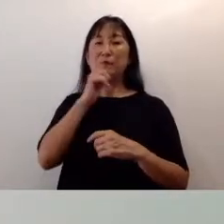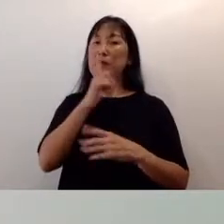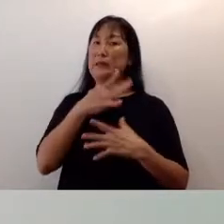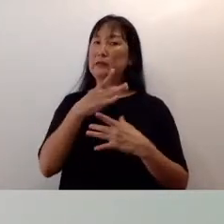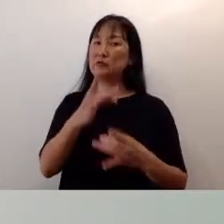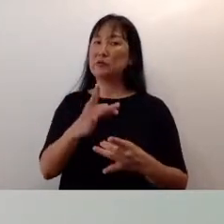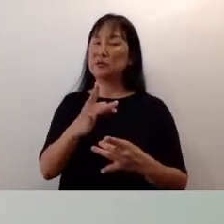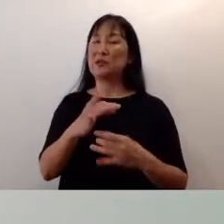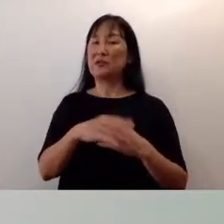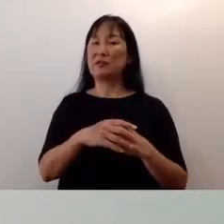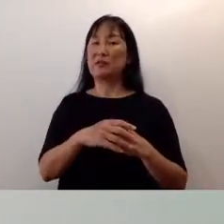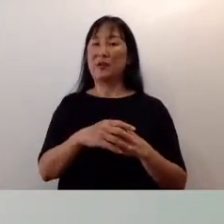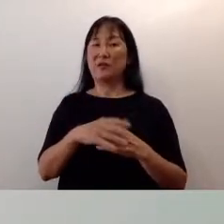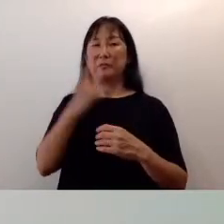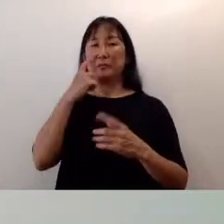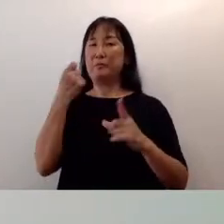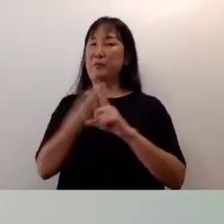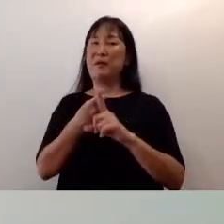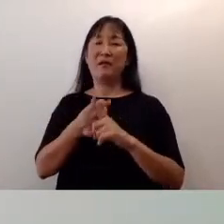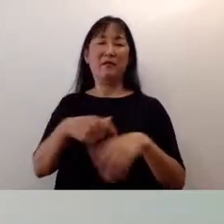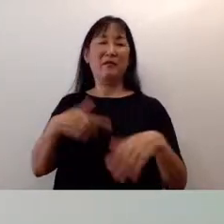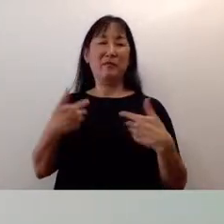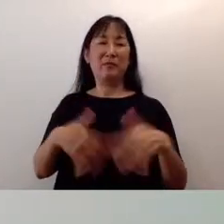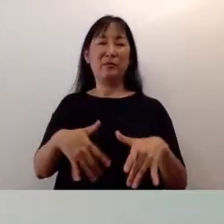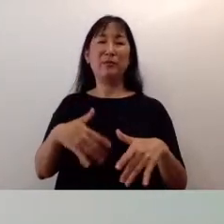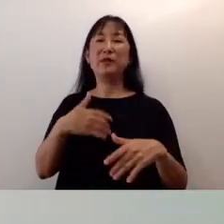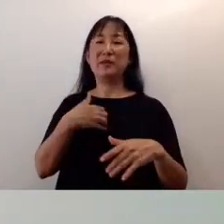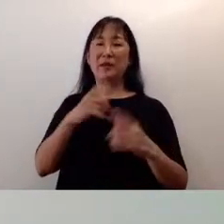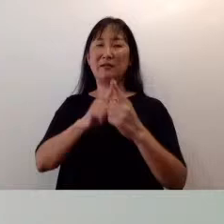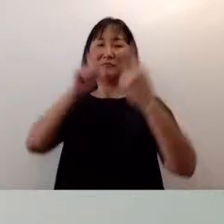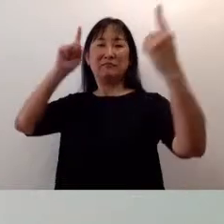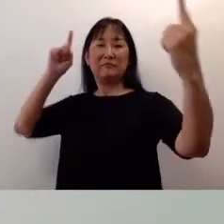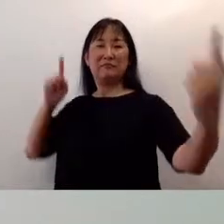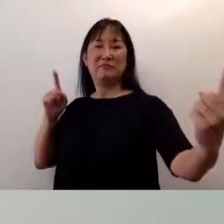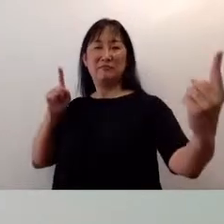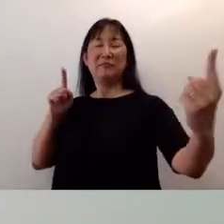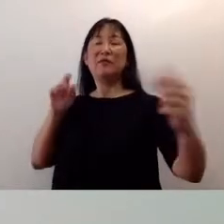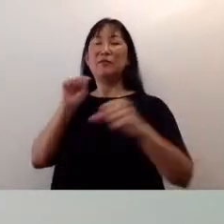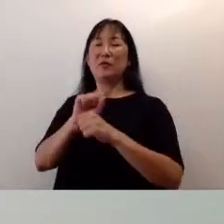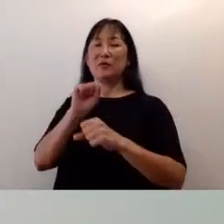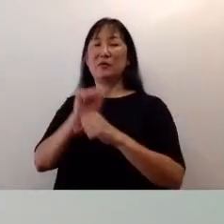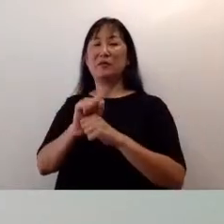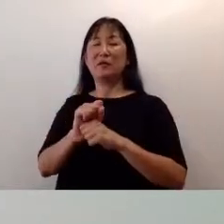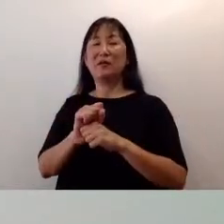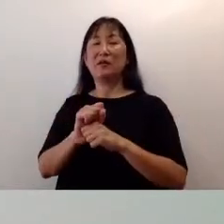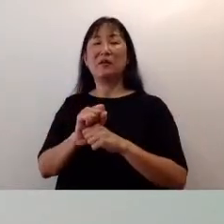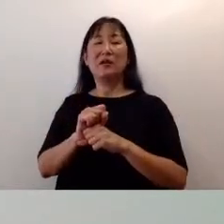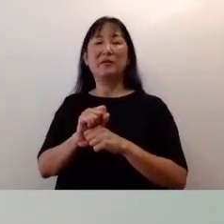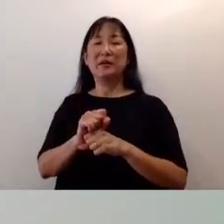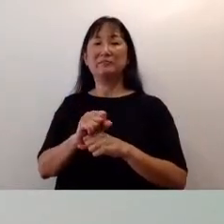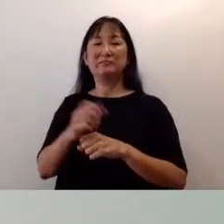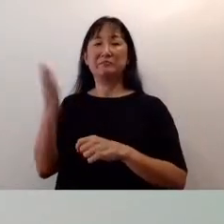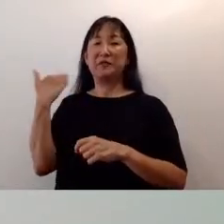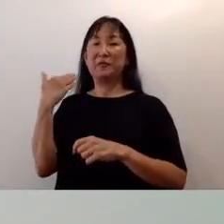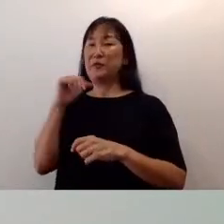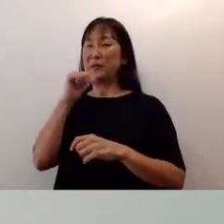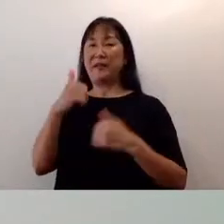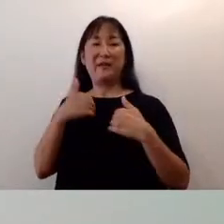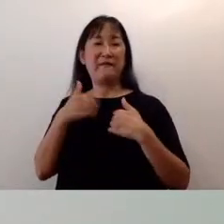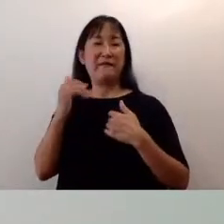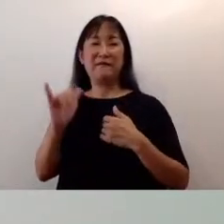we overnight have found ways to work remotely. So it's not normally something that is provided.